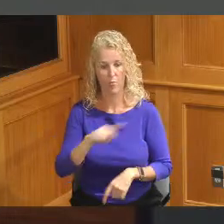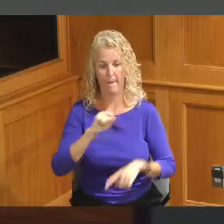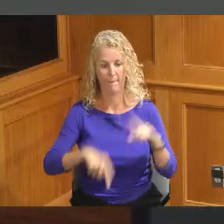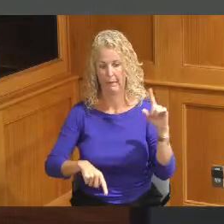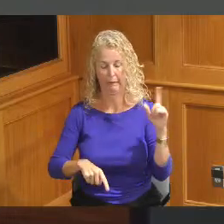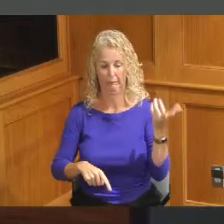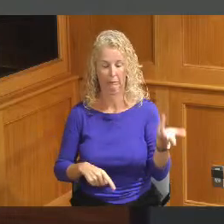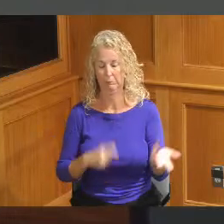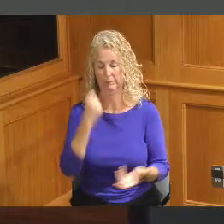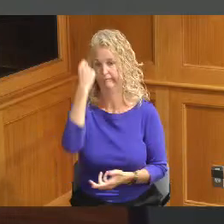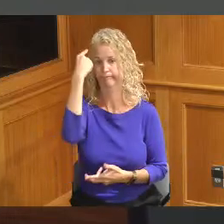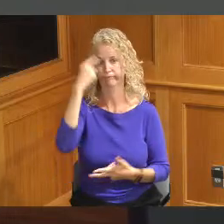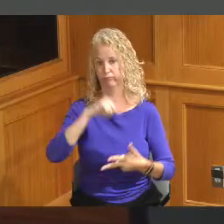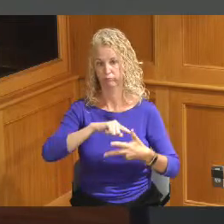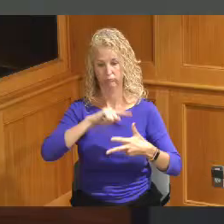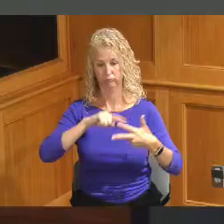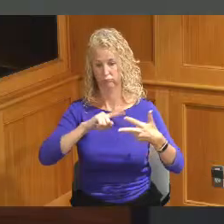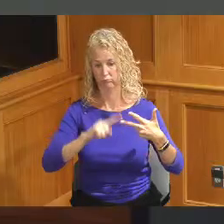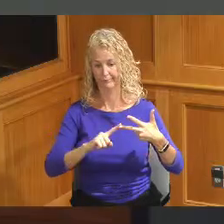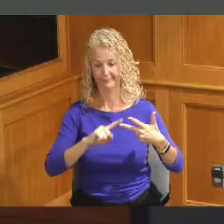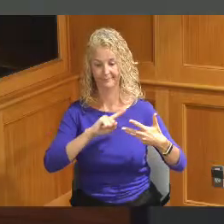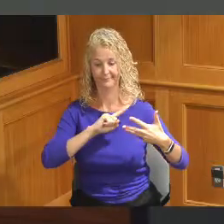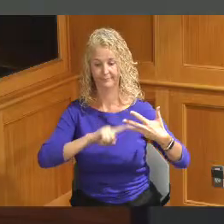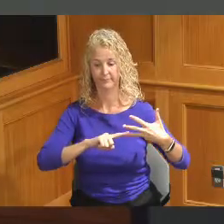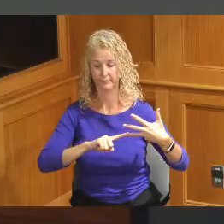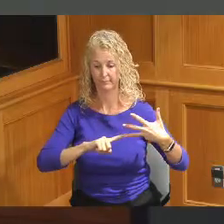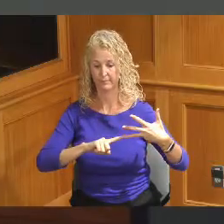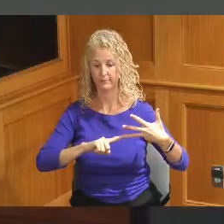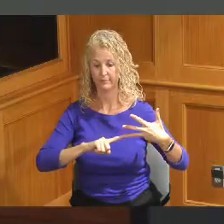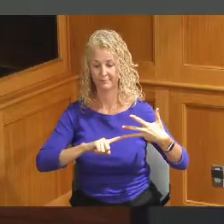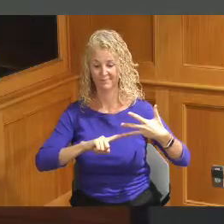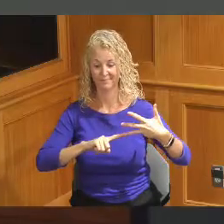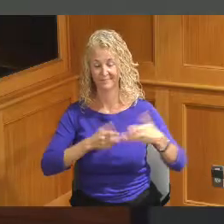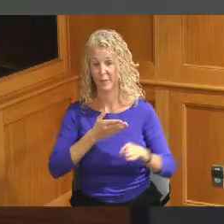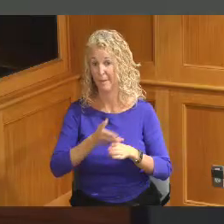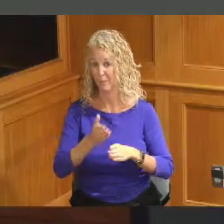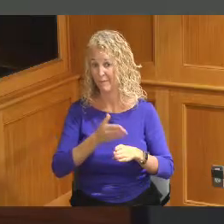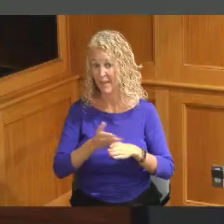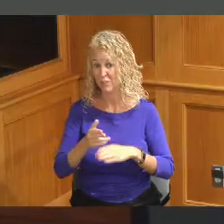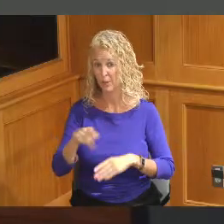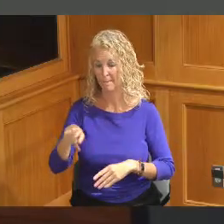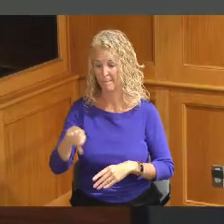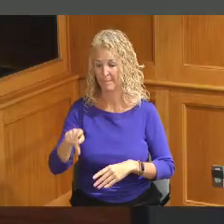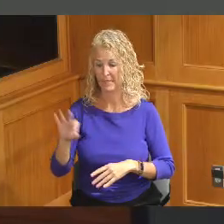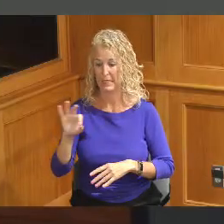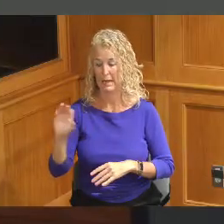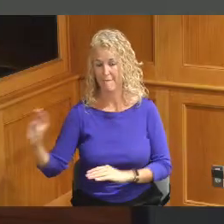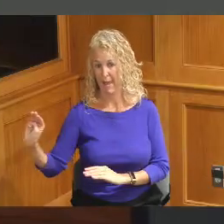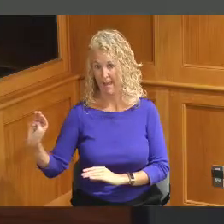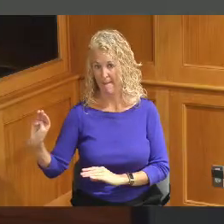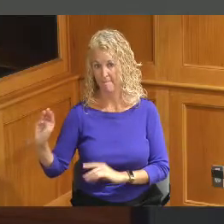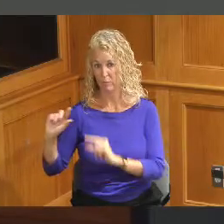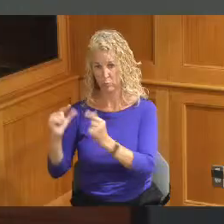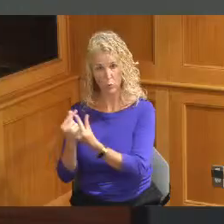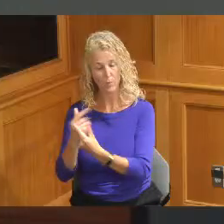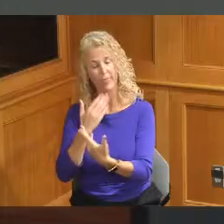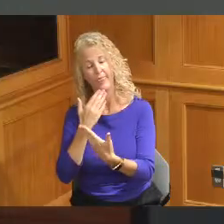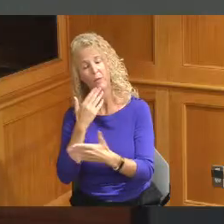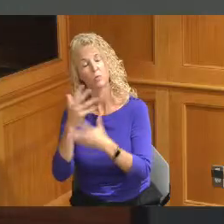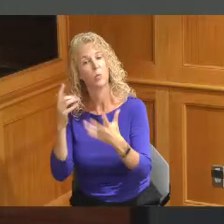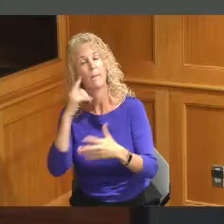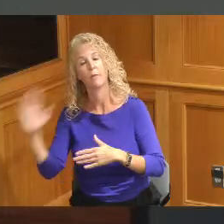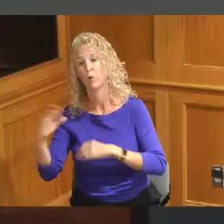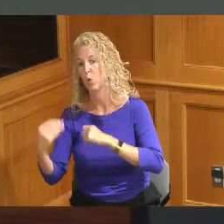this process on behalf of the county. I want to thank our professionals at PFM, Bethany Pugh, Kevin